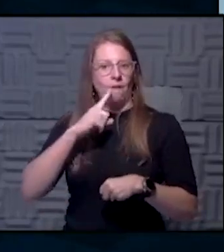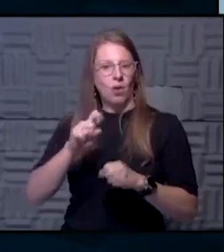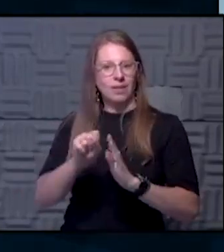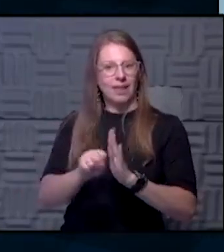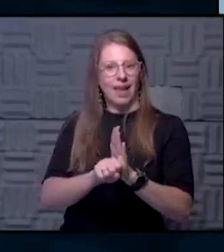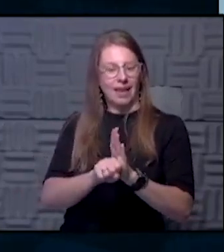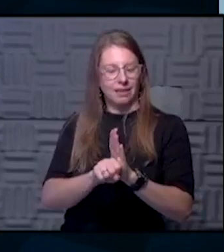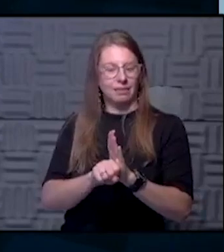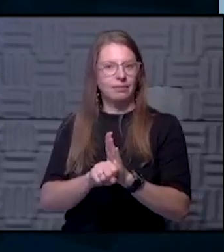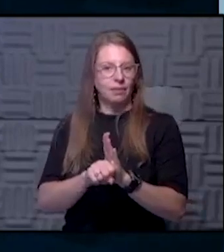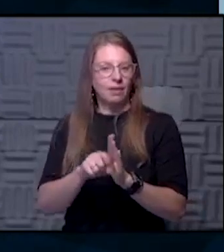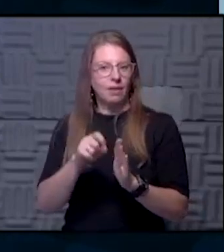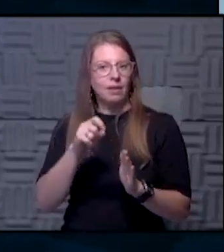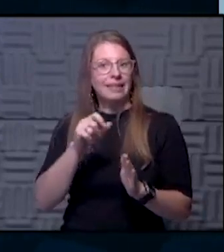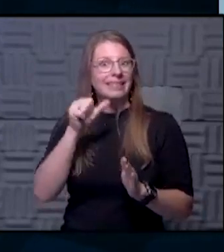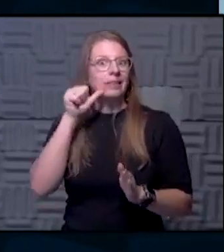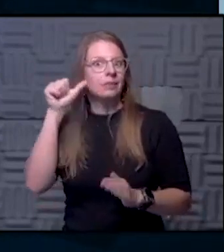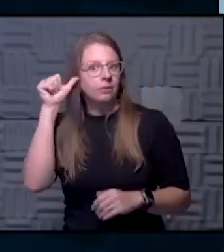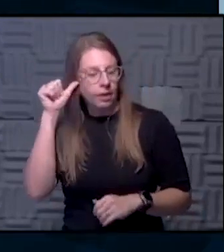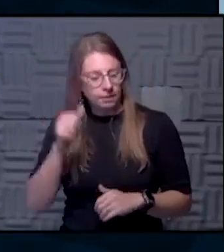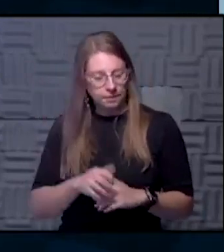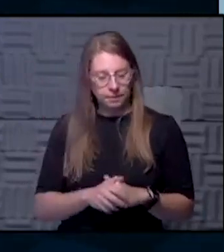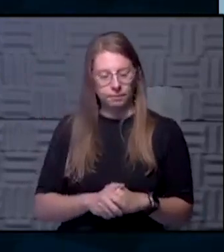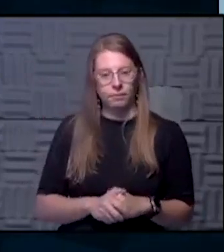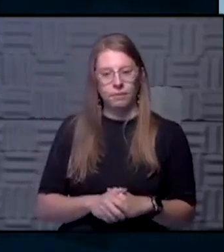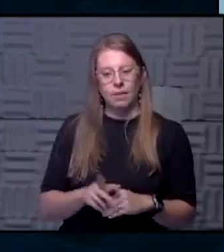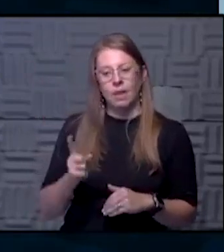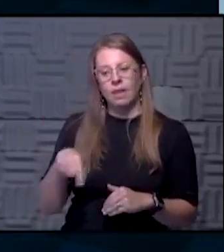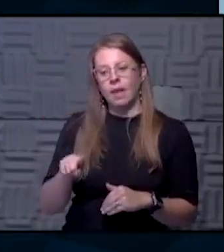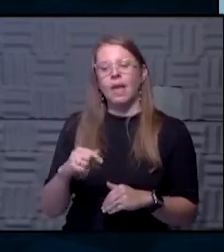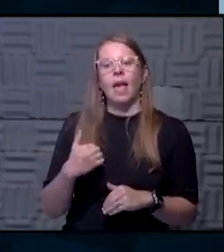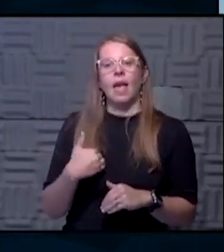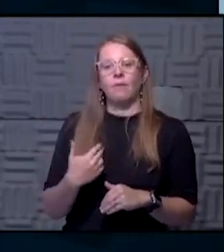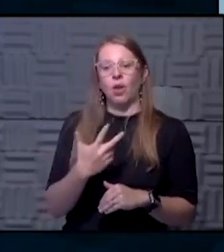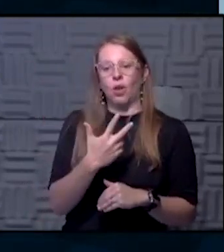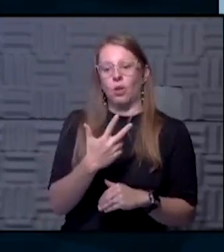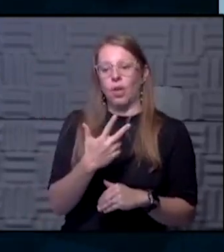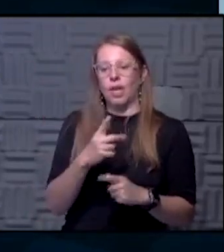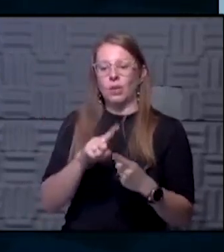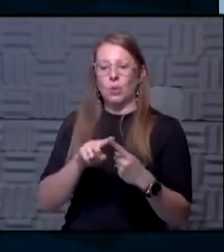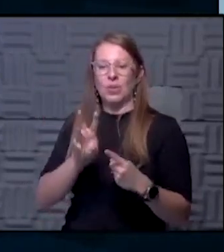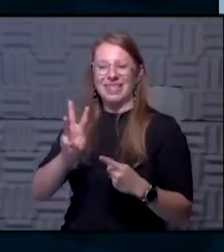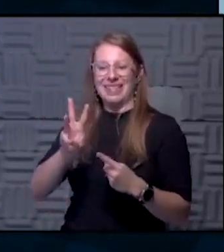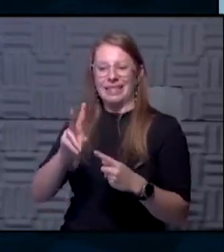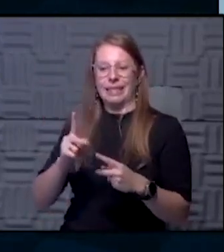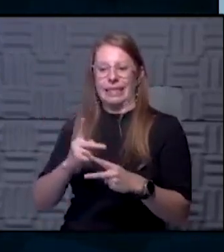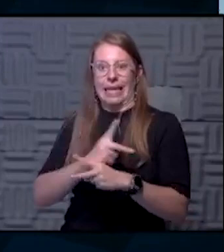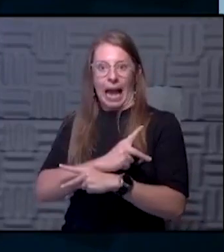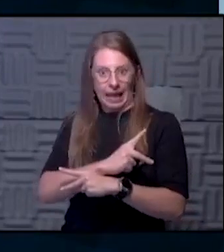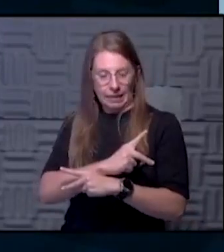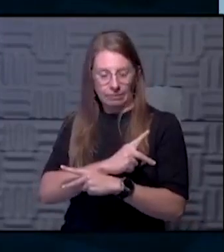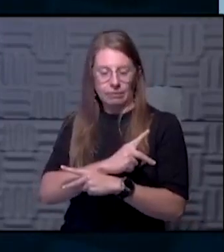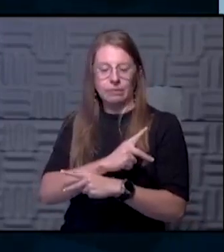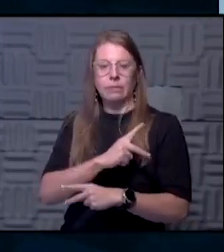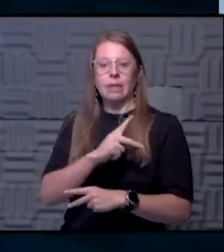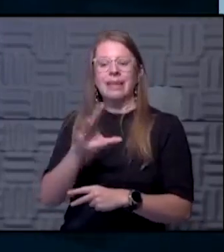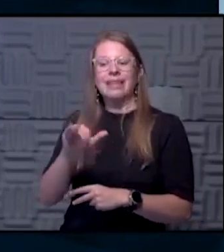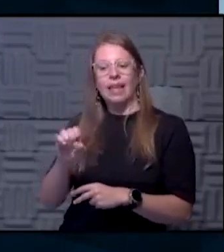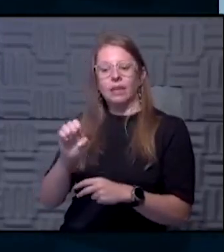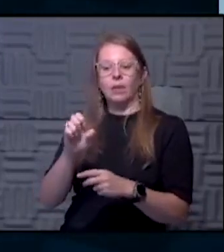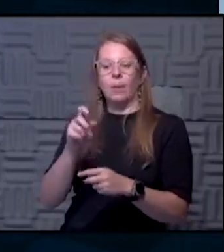of yesterday, and they have essentially 3 to 6 times the number of cases per